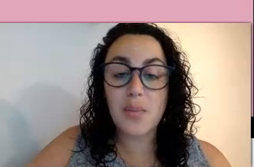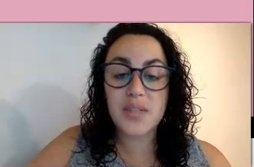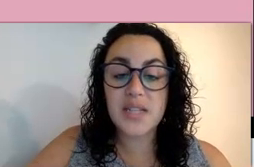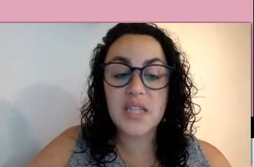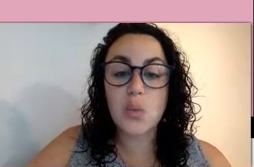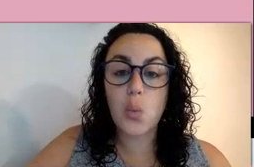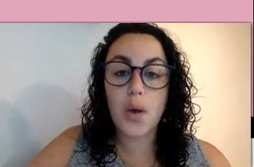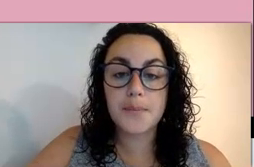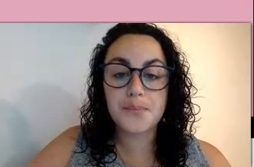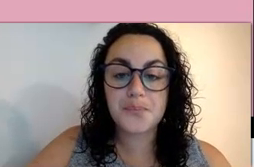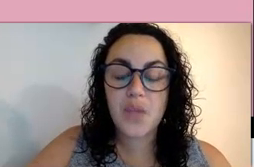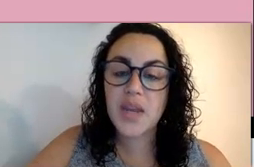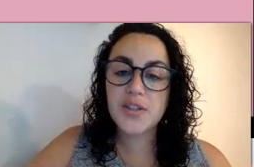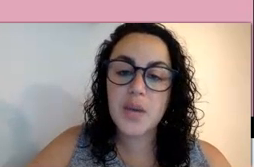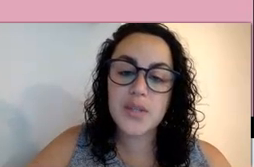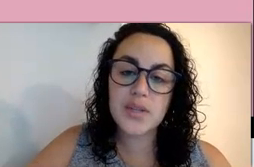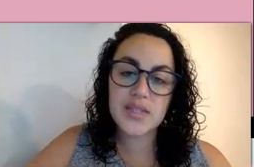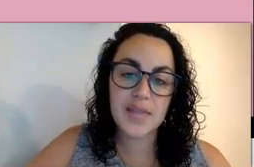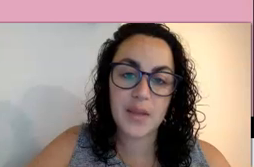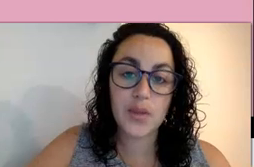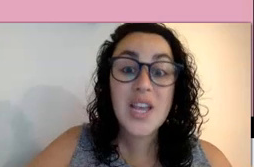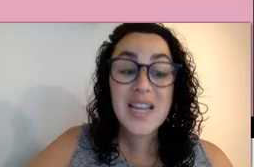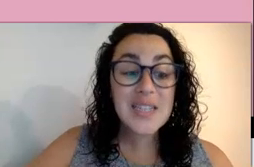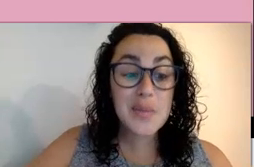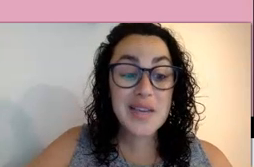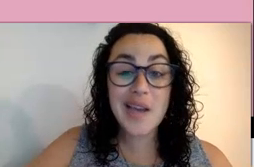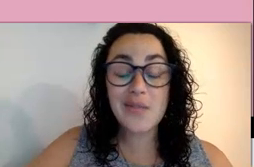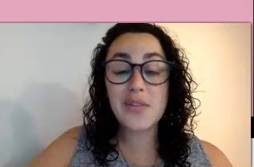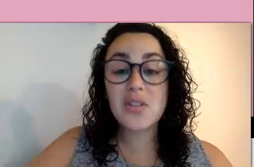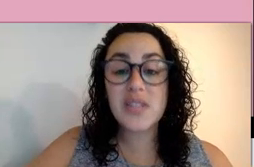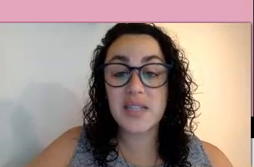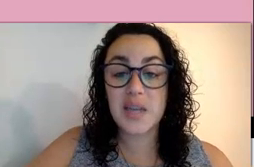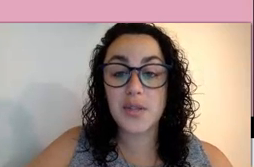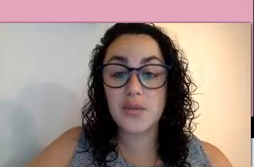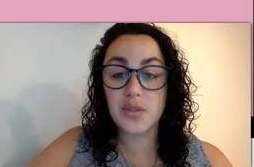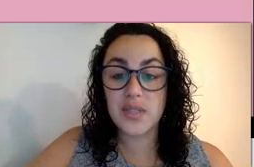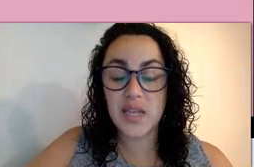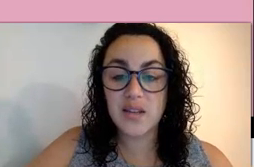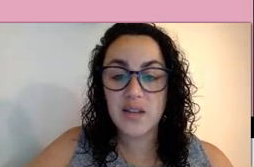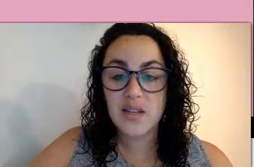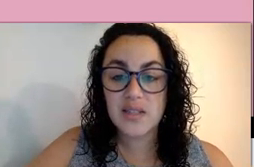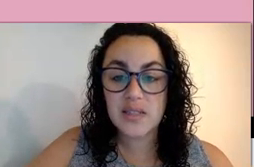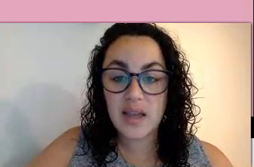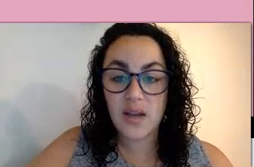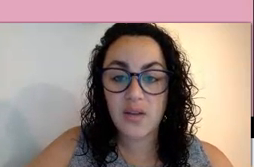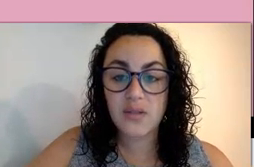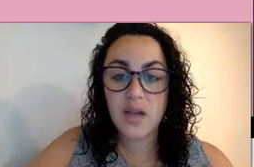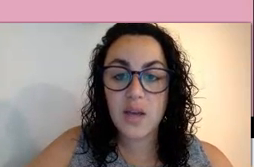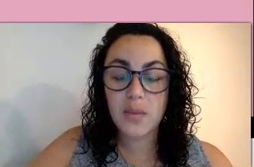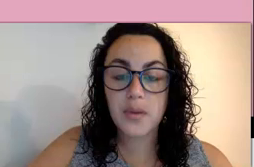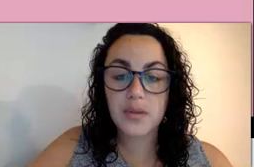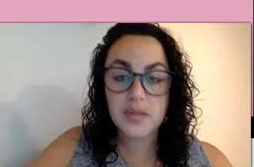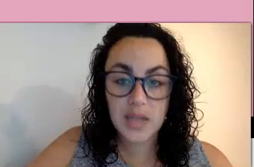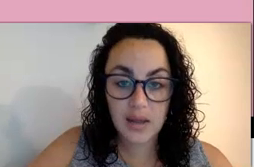sound it represents is W. And here's how we do it in sign language. To me, it kind of looks like a W. Do you see it? Down,